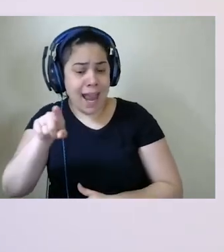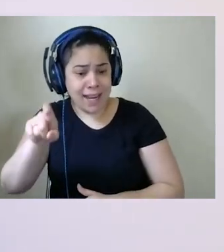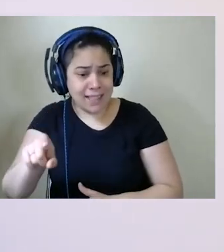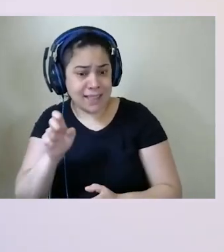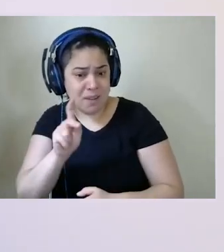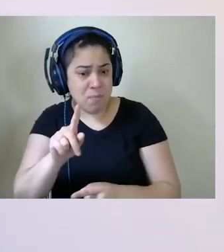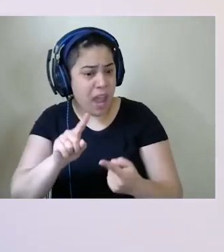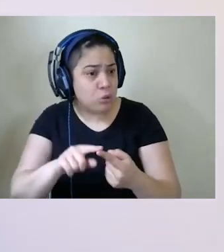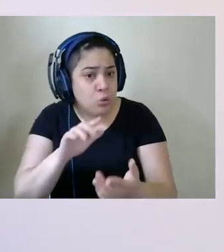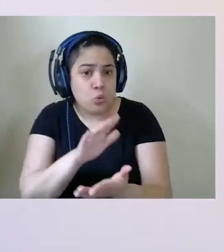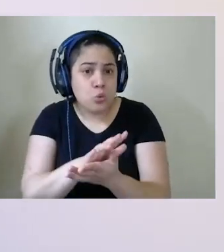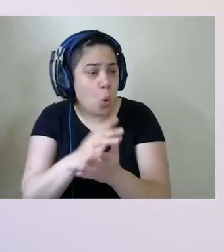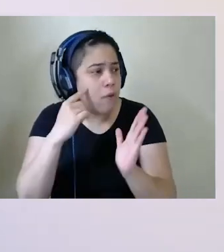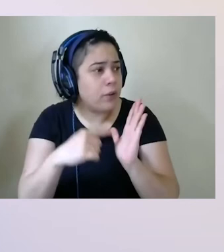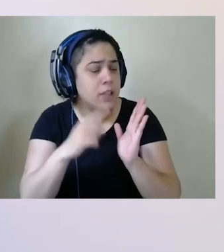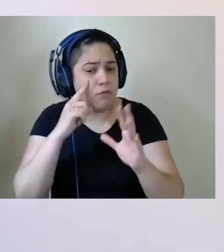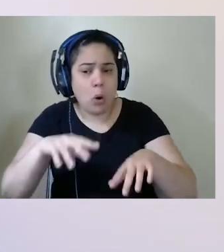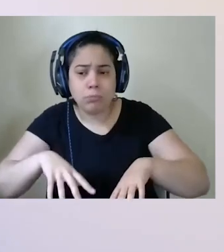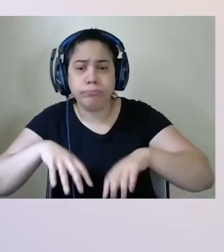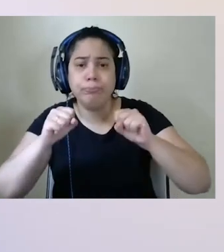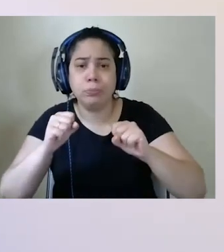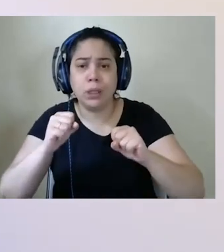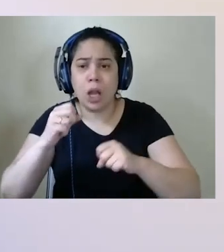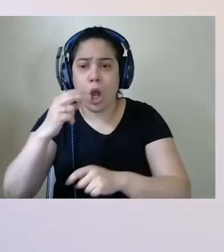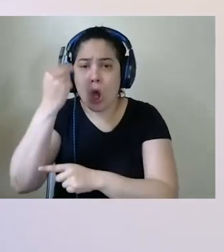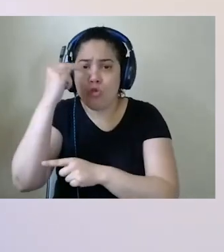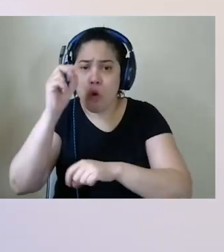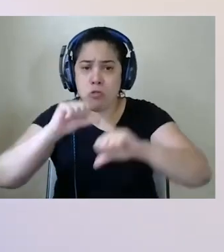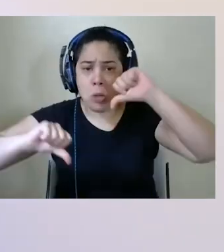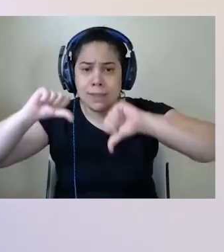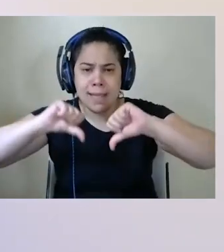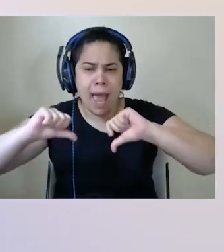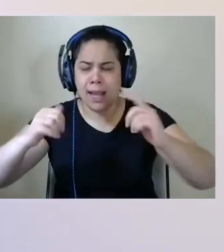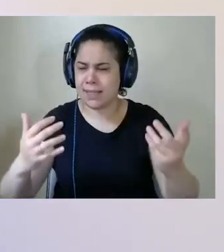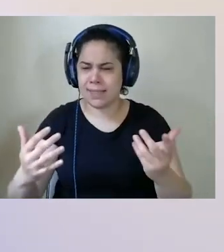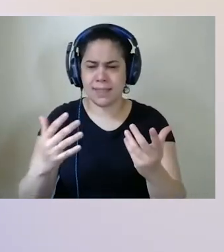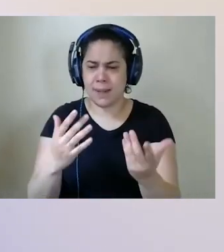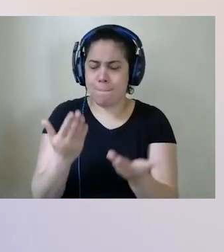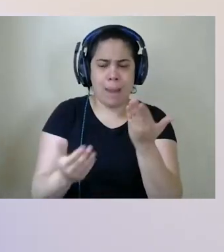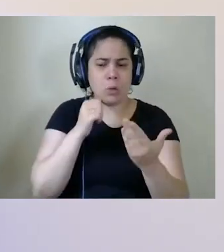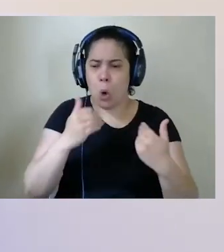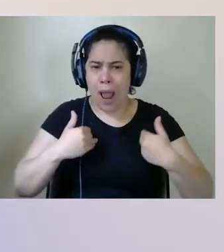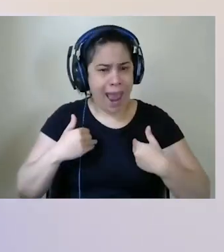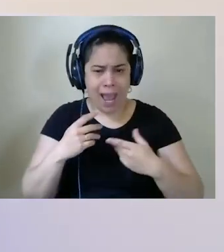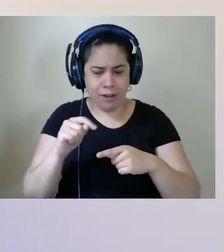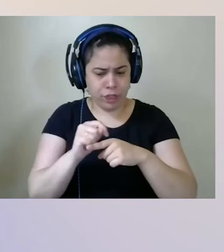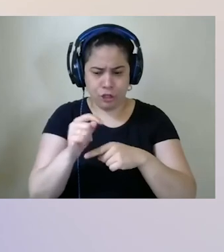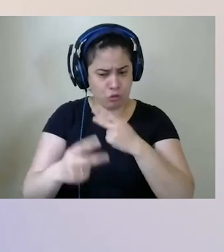on, or how would you suggest somebody gets comfortable with this whole